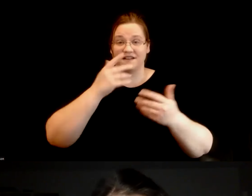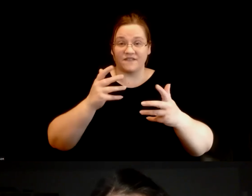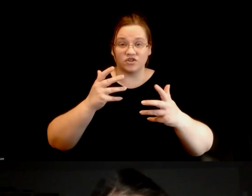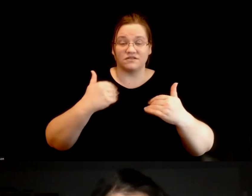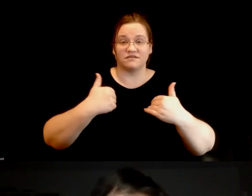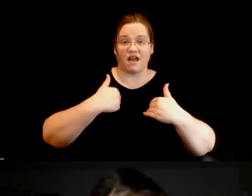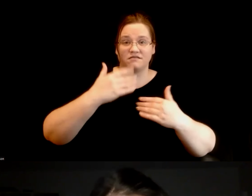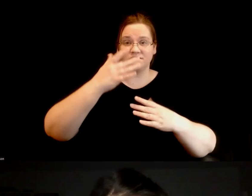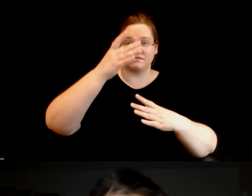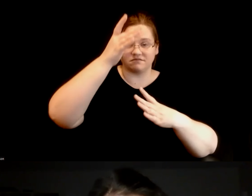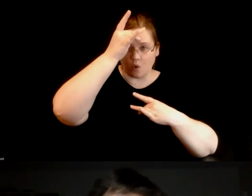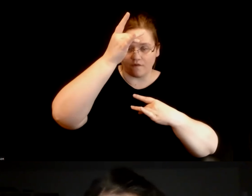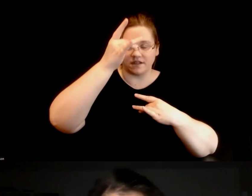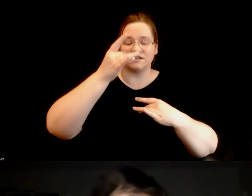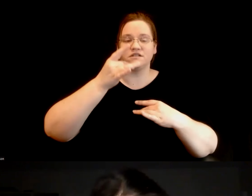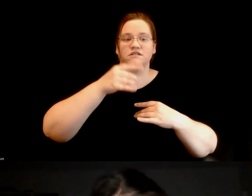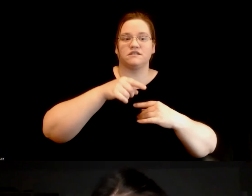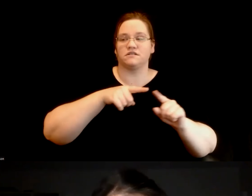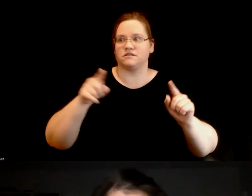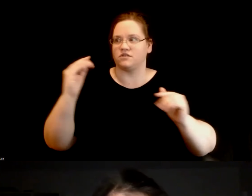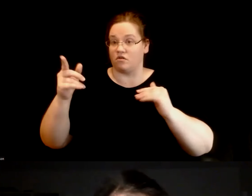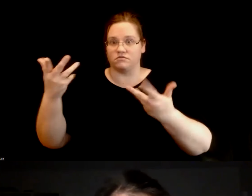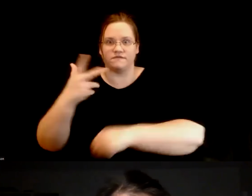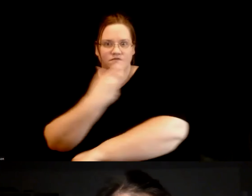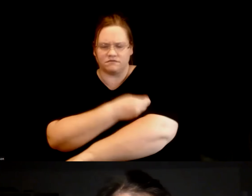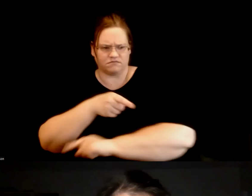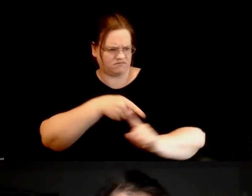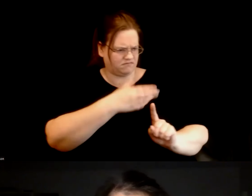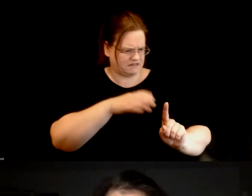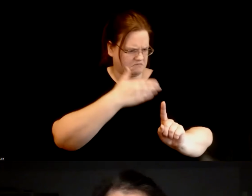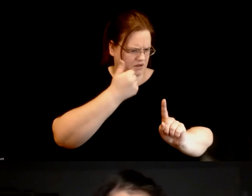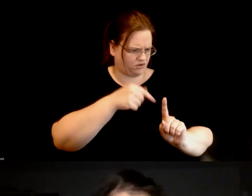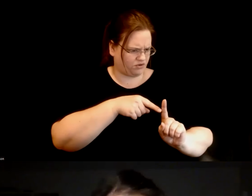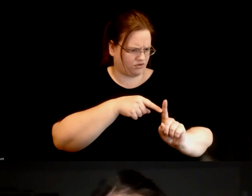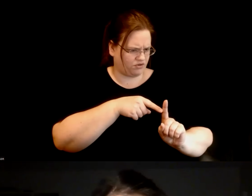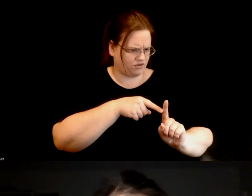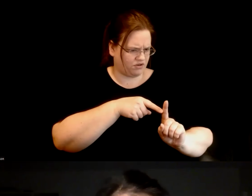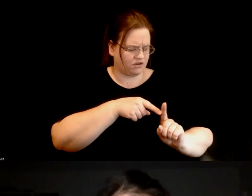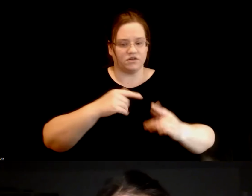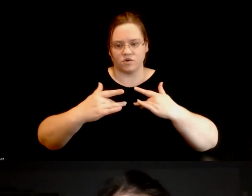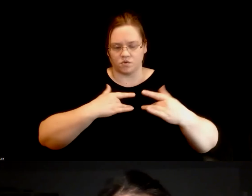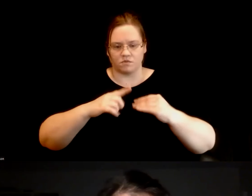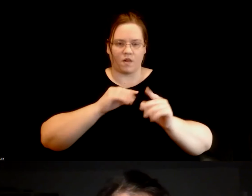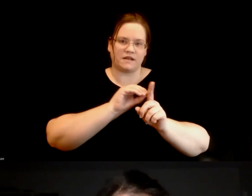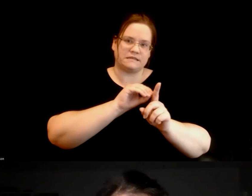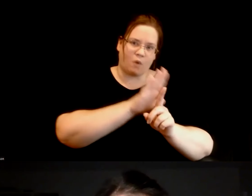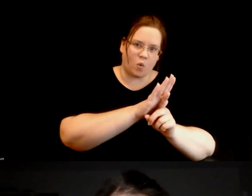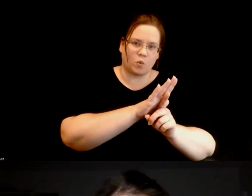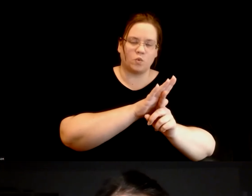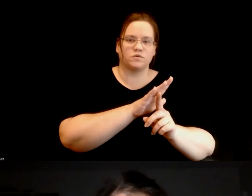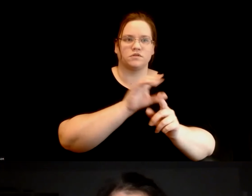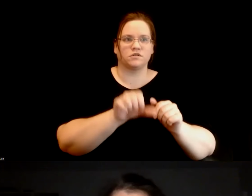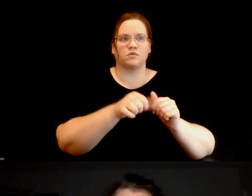better than we did as adults, and the adults were vaccinated. So I just worry about exposing them to another